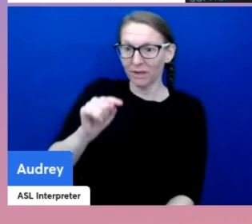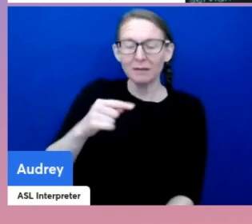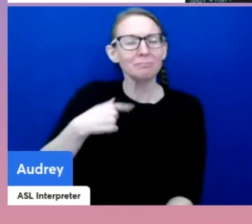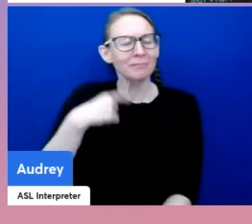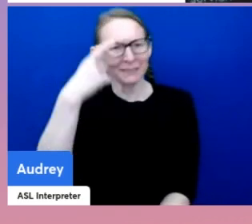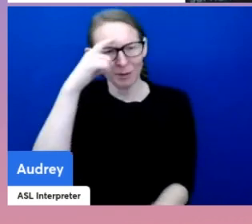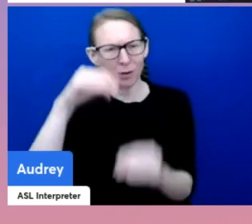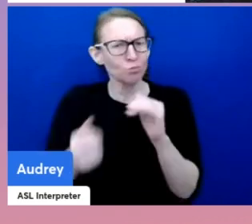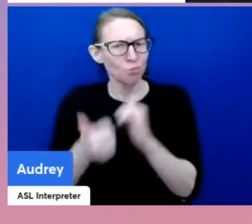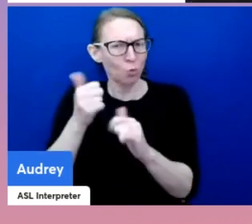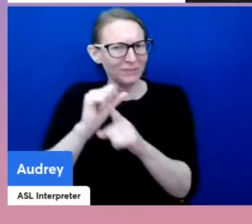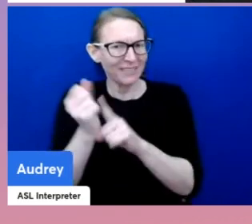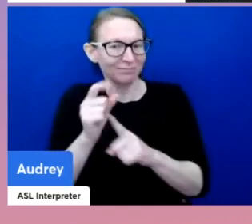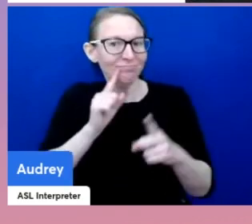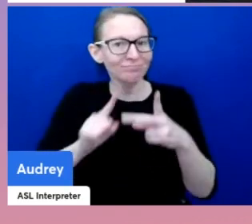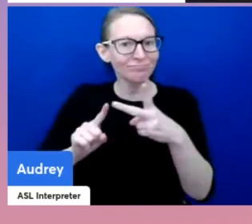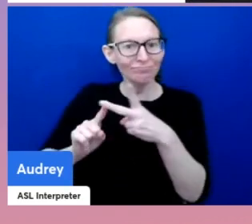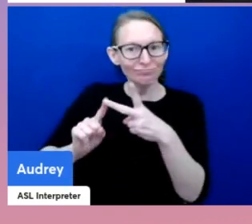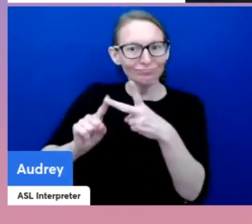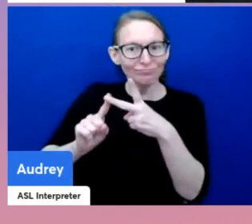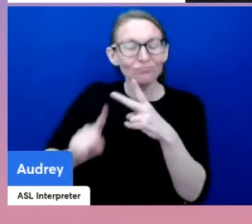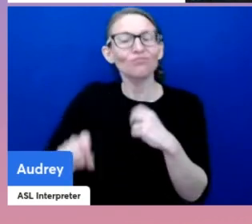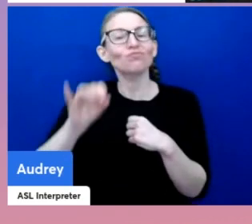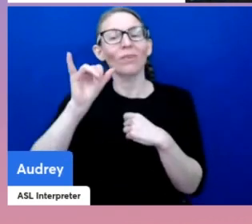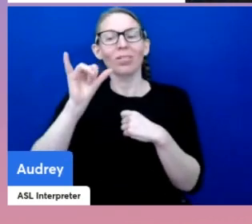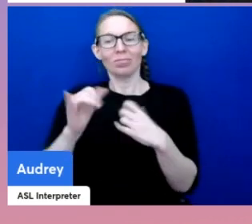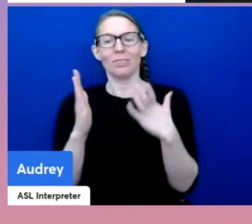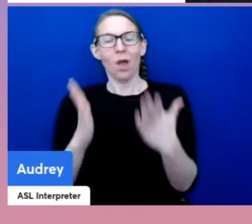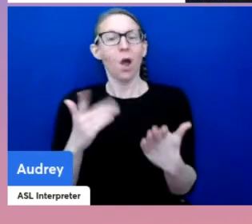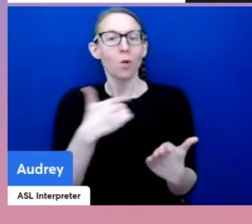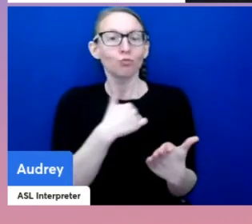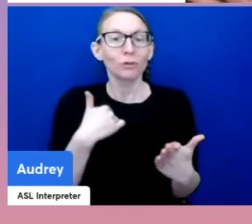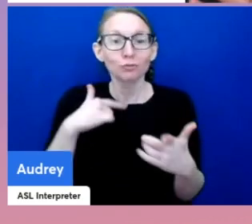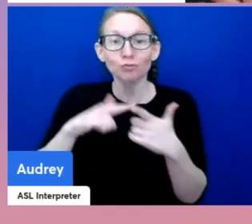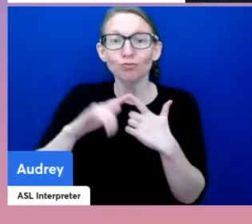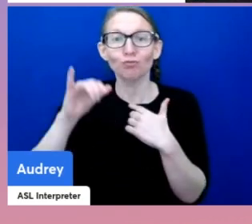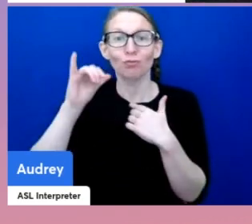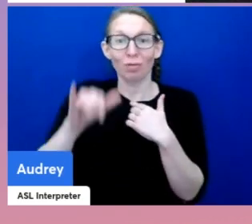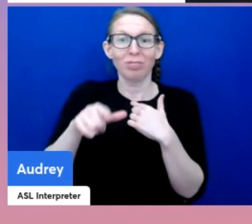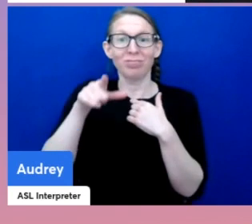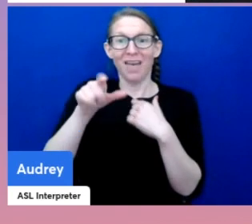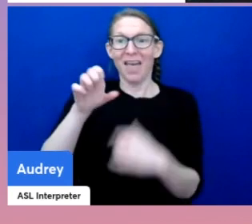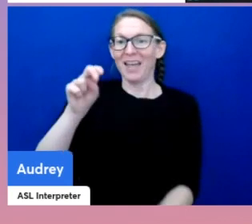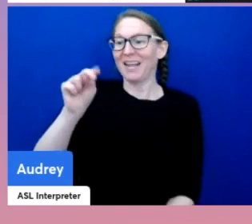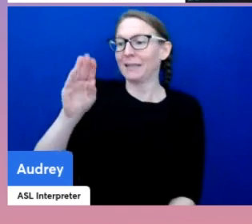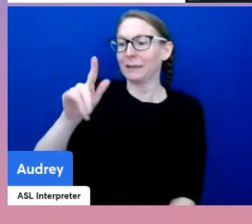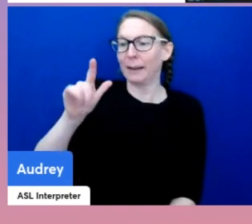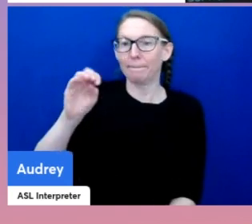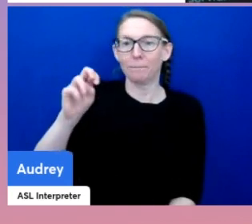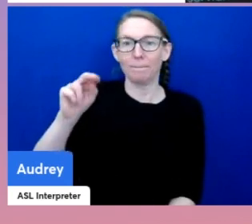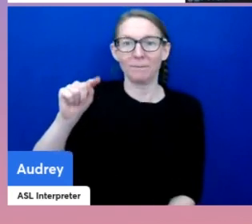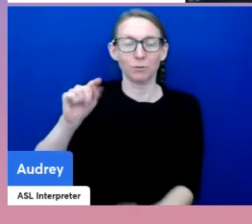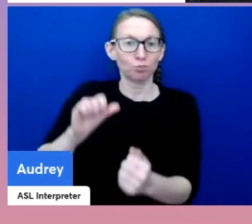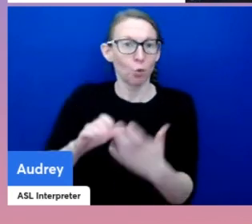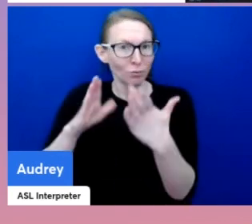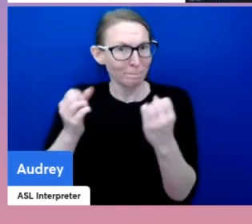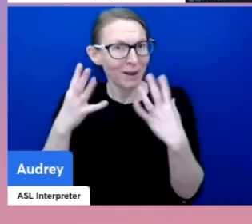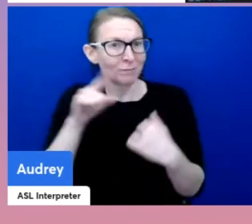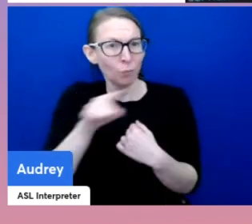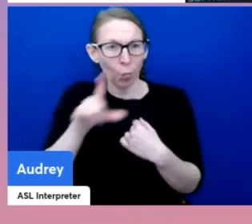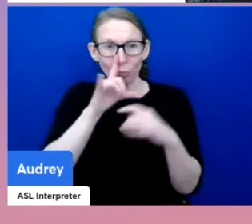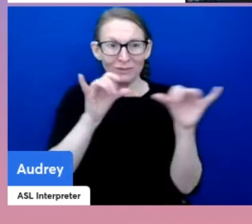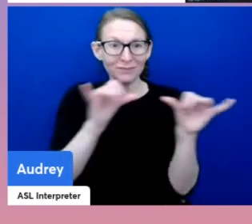that it's the latter. And so that brings us to the enablement approach. Many of the structural components look the same. We still